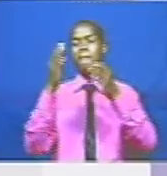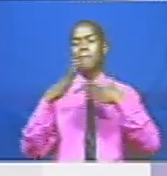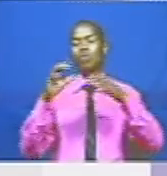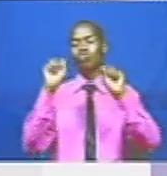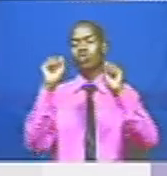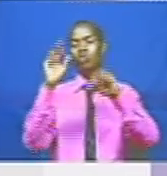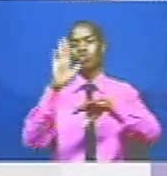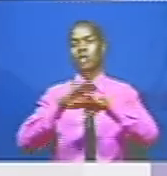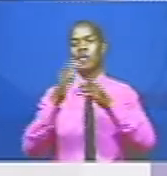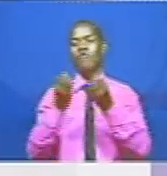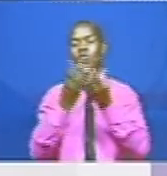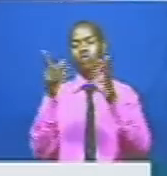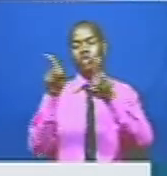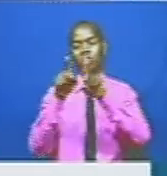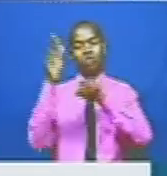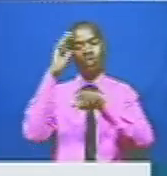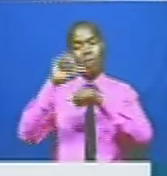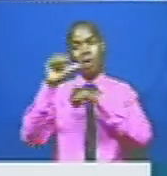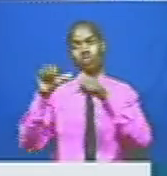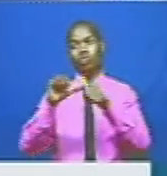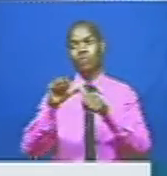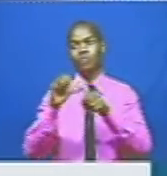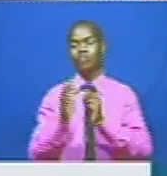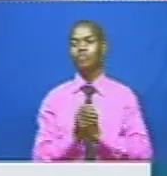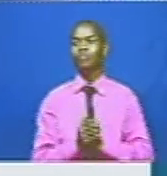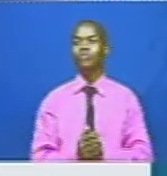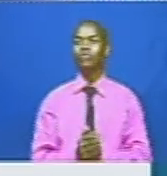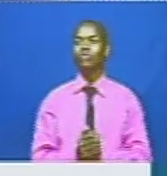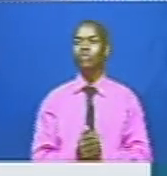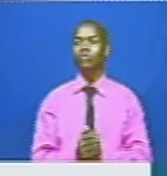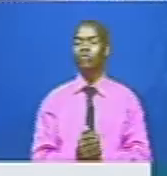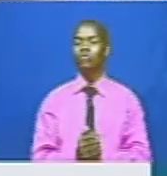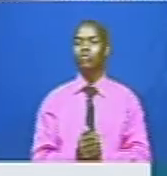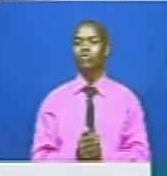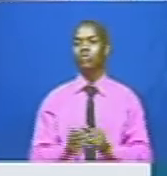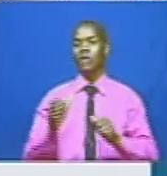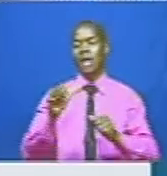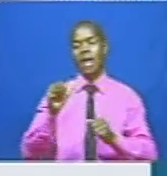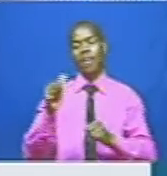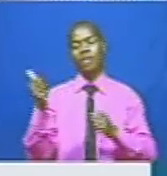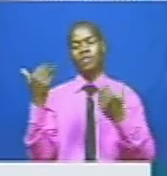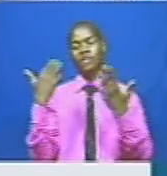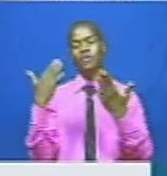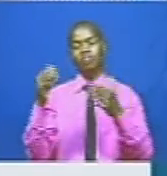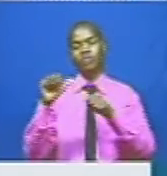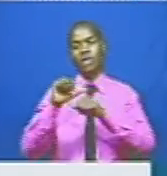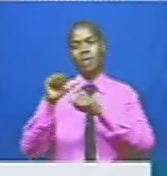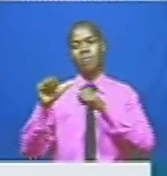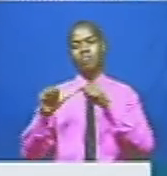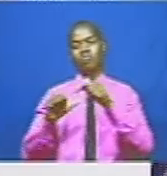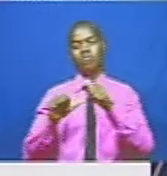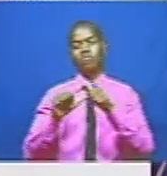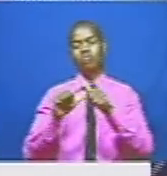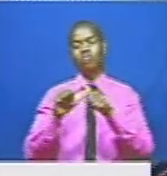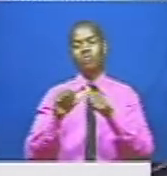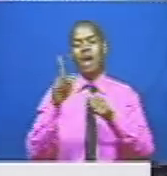it. Yeah, I think another thing is also about, it comes about maybe the park and attraction managements. They need